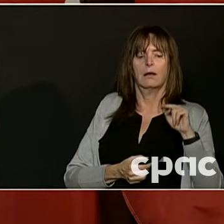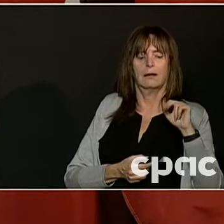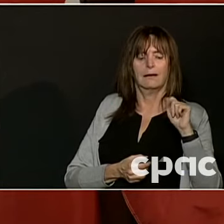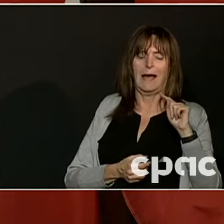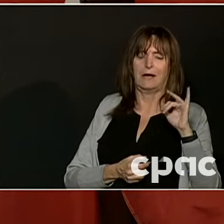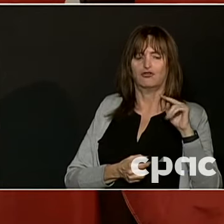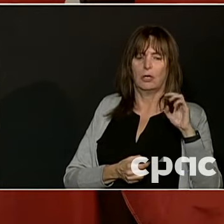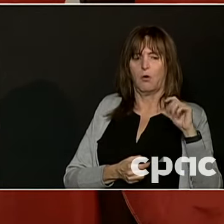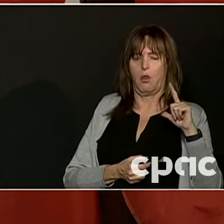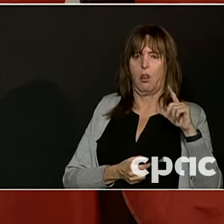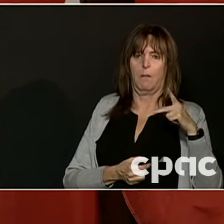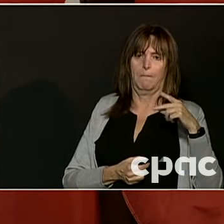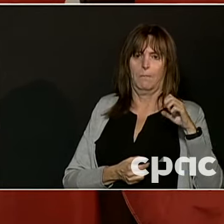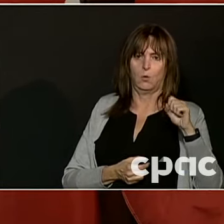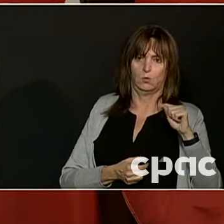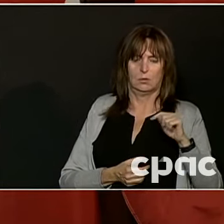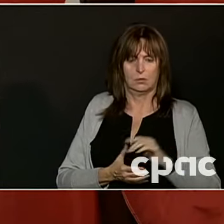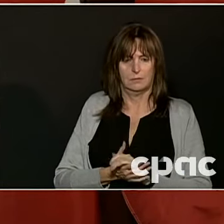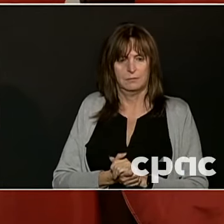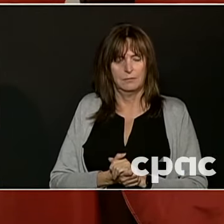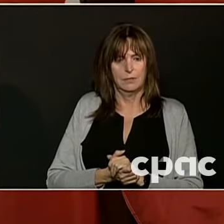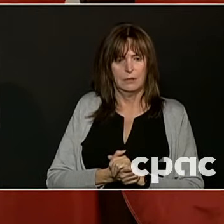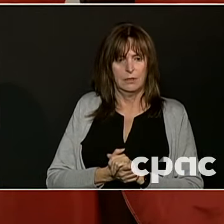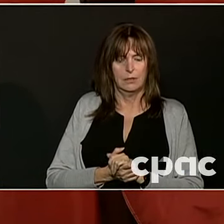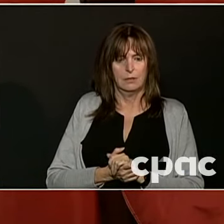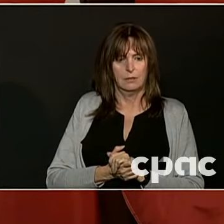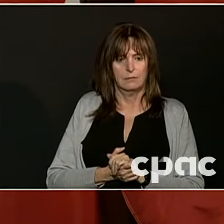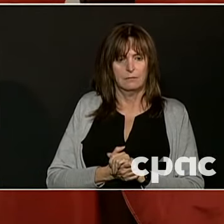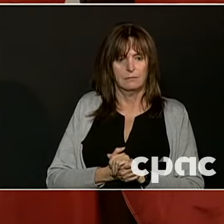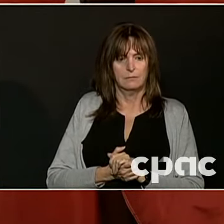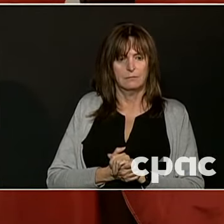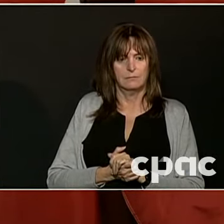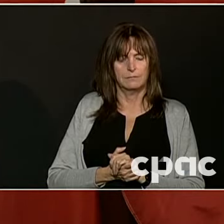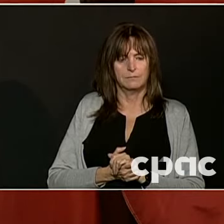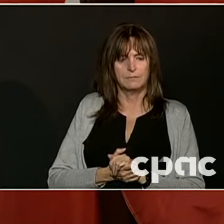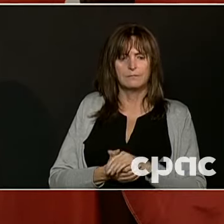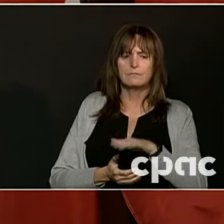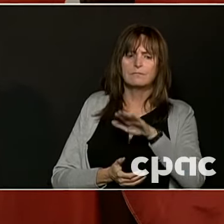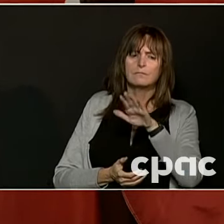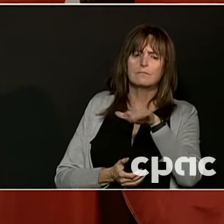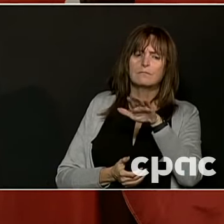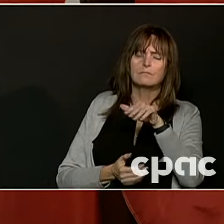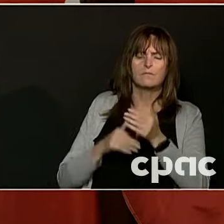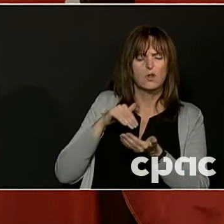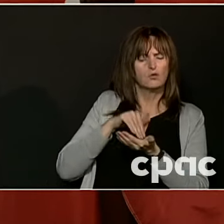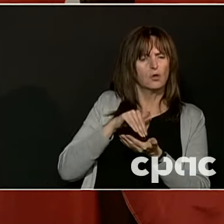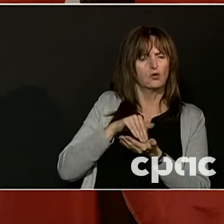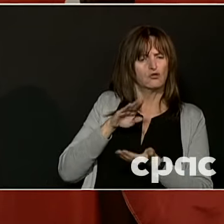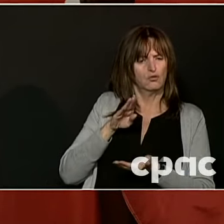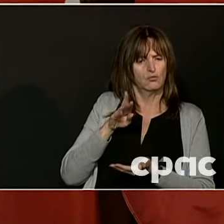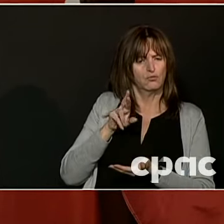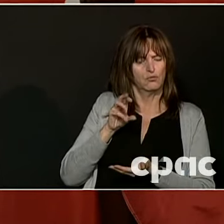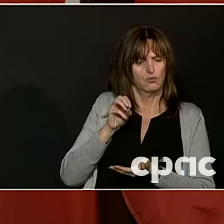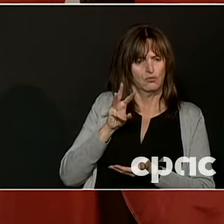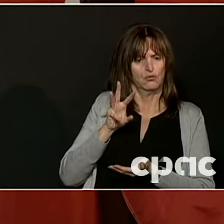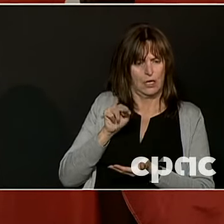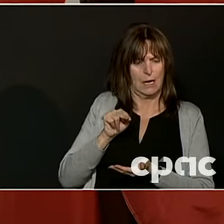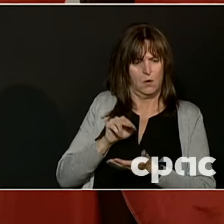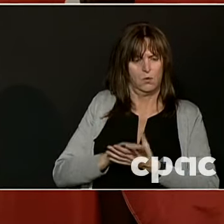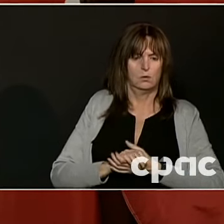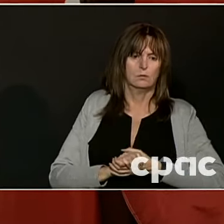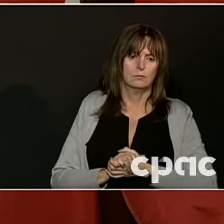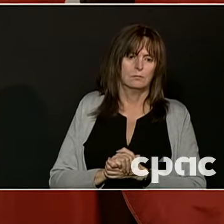Hi, question for Dr. Brown. Can restrictions effectively control the amount of growth you're predicting today?